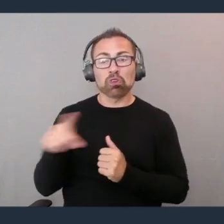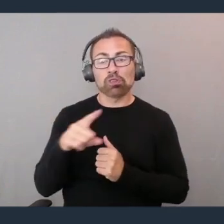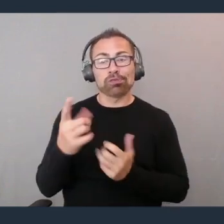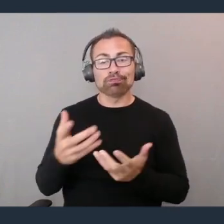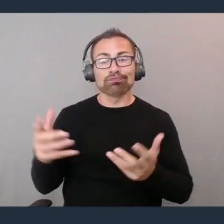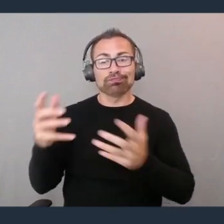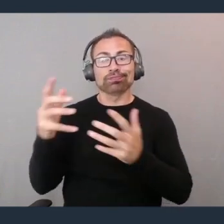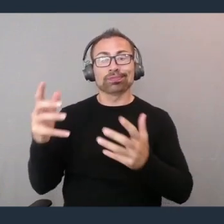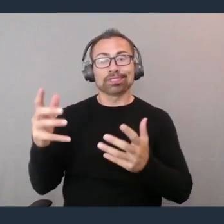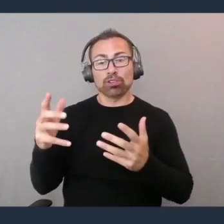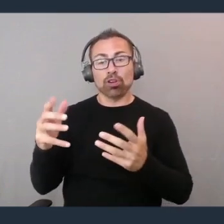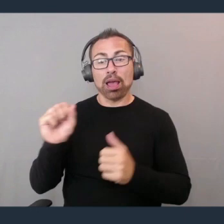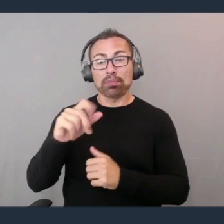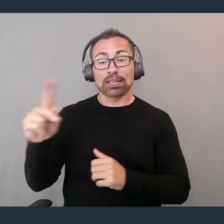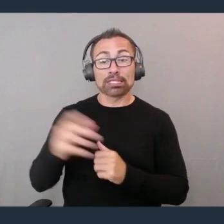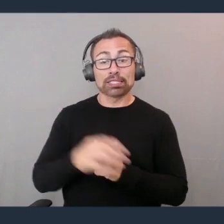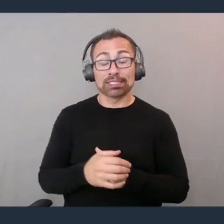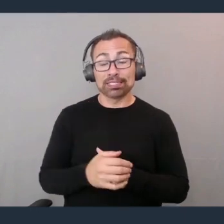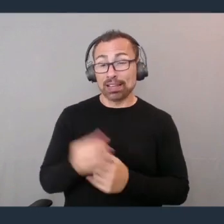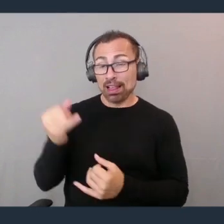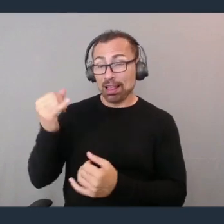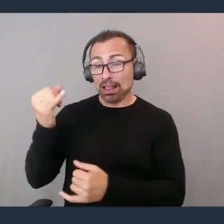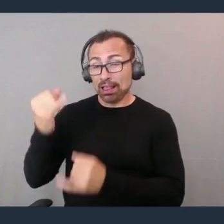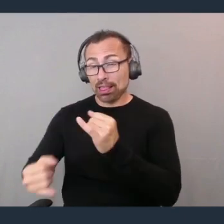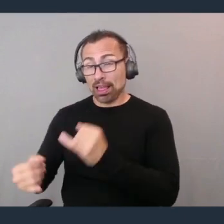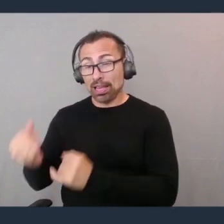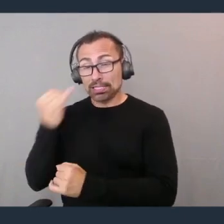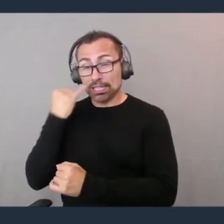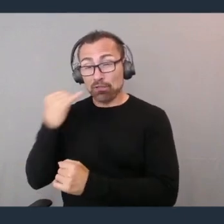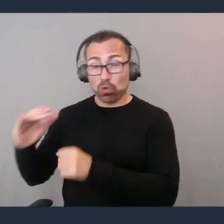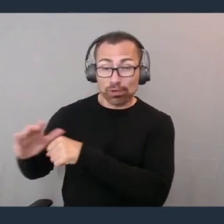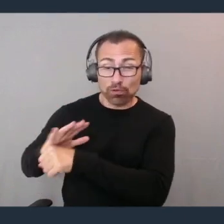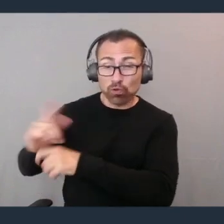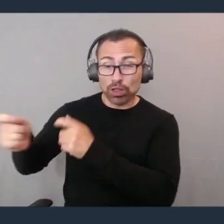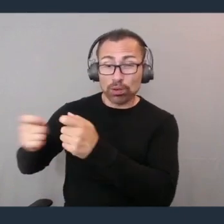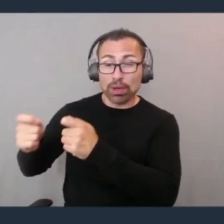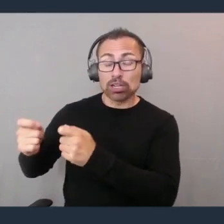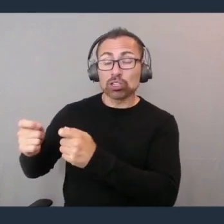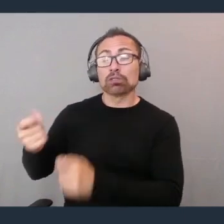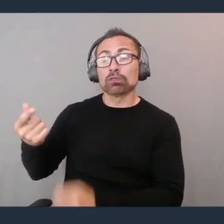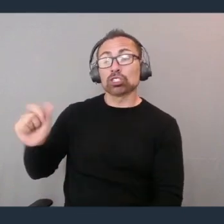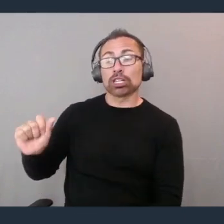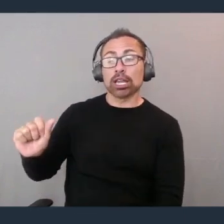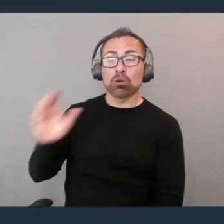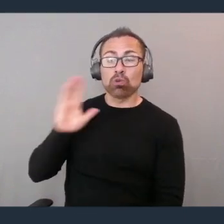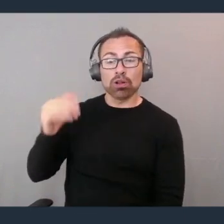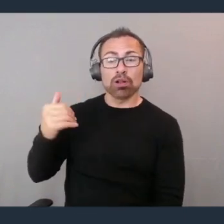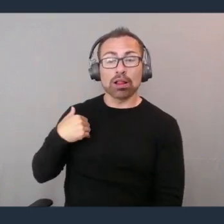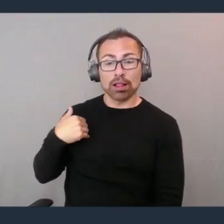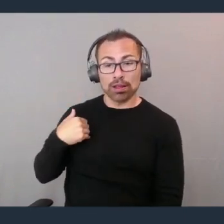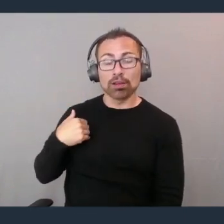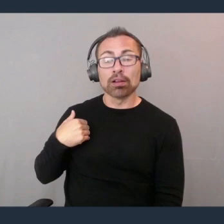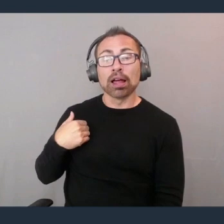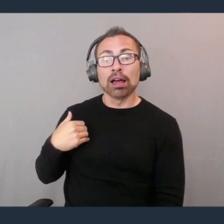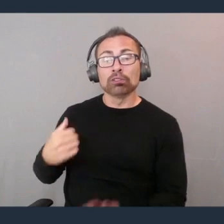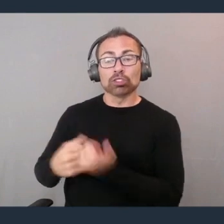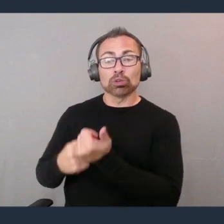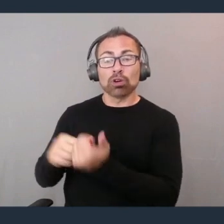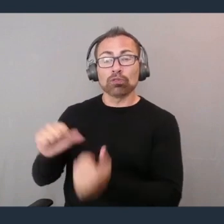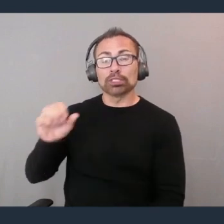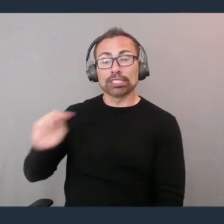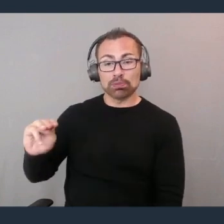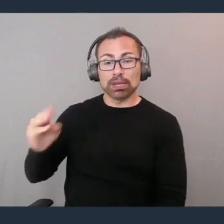option, if you really want a fully managed experience, when we come to GA, we'll have support for our SageMaker inference endpoints, so customers can